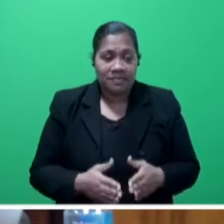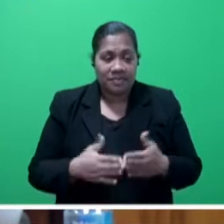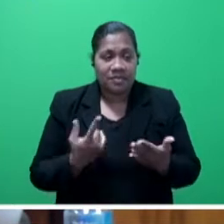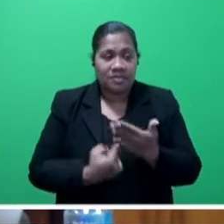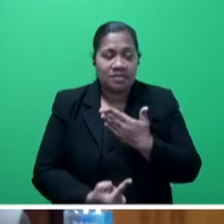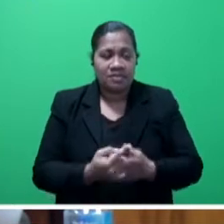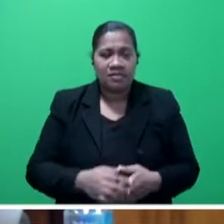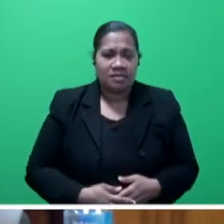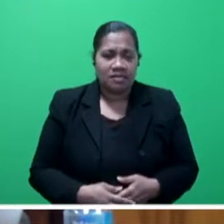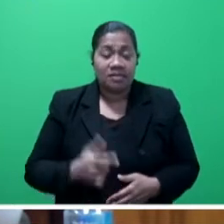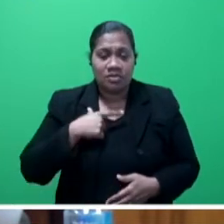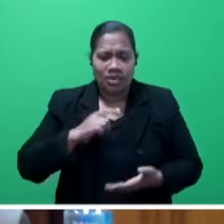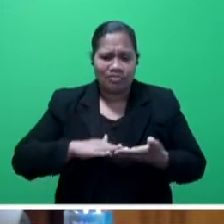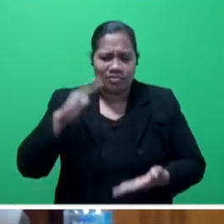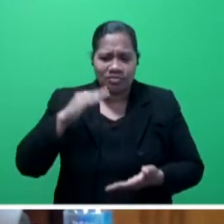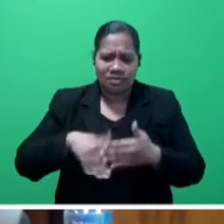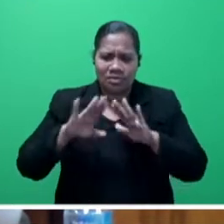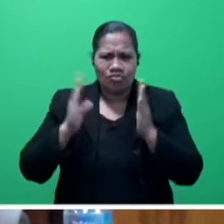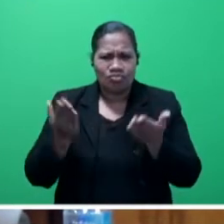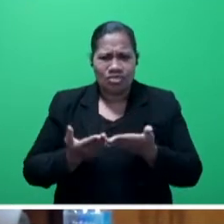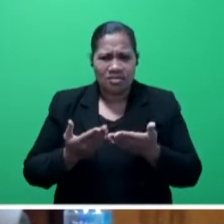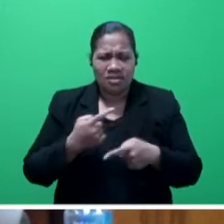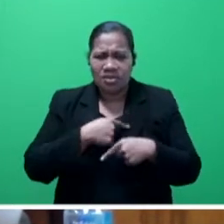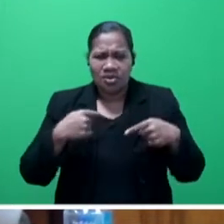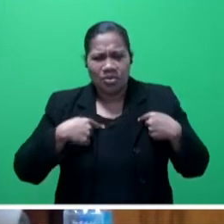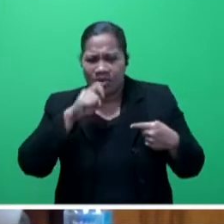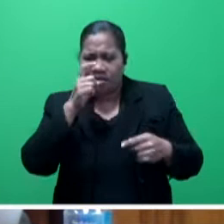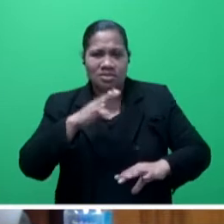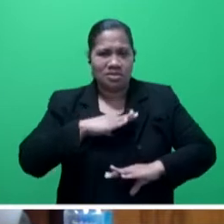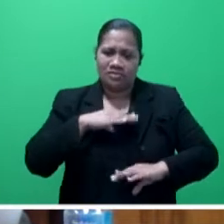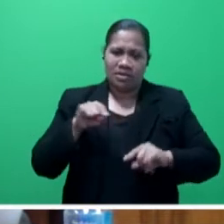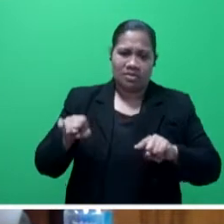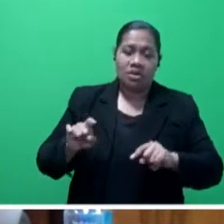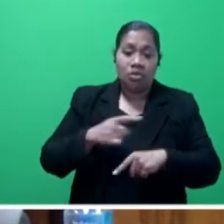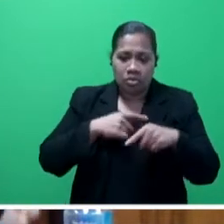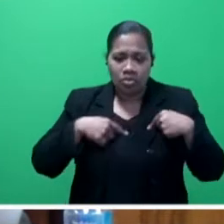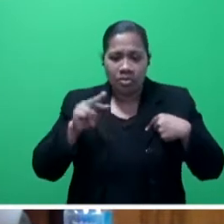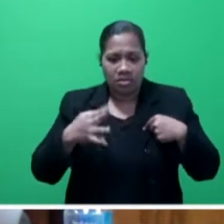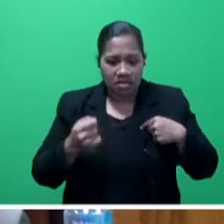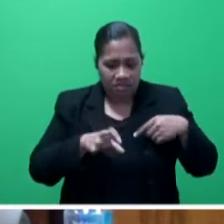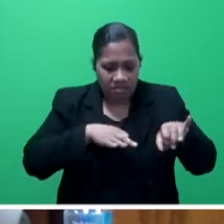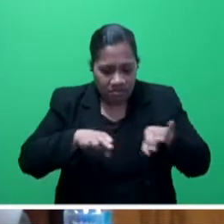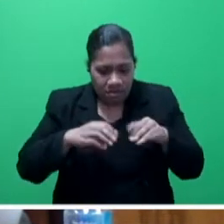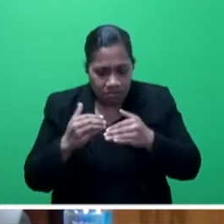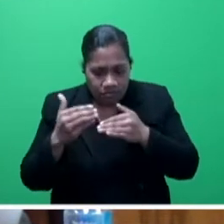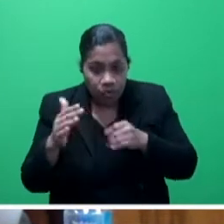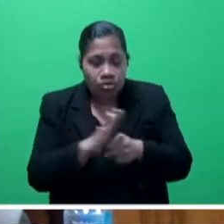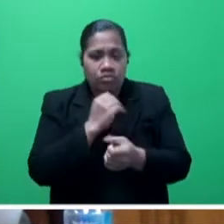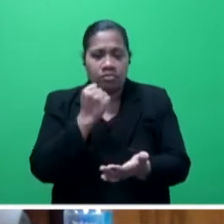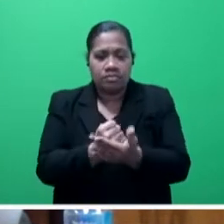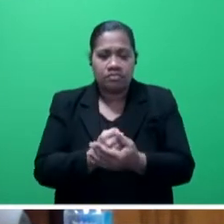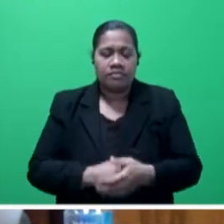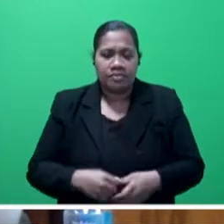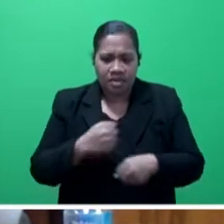inflation worldwide, and we cannot be complacent. We need to be proactive to ensure that our households are insulated against any food